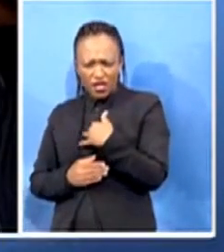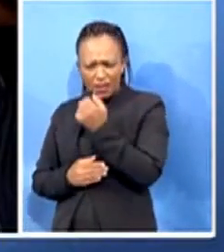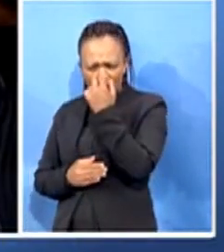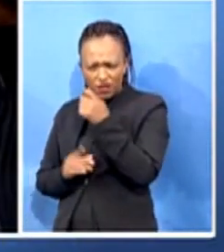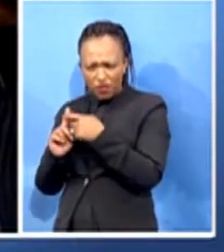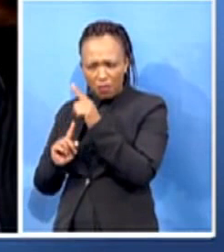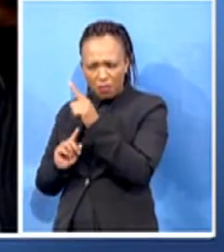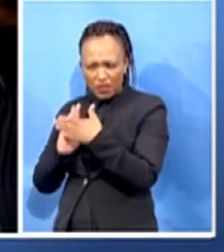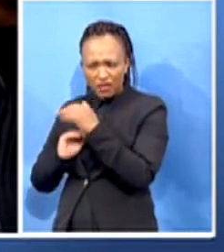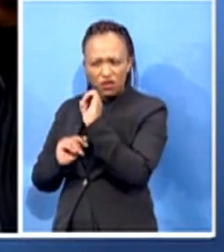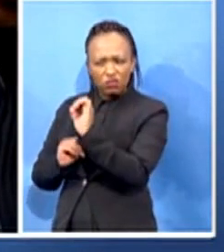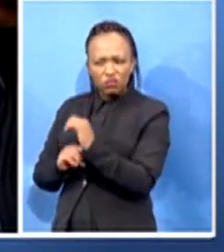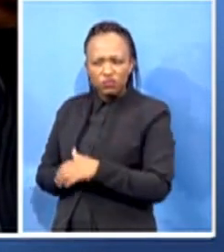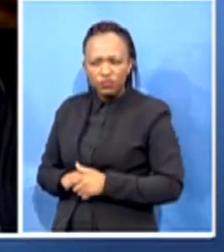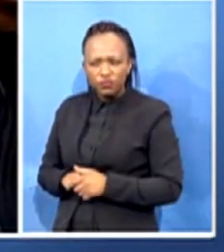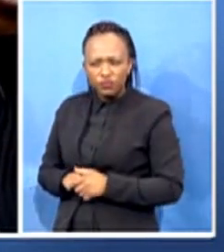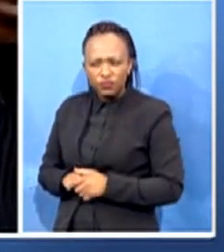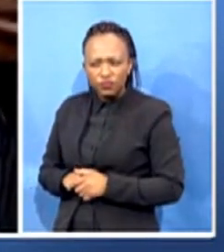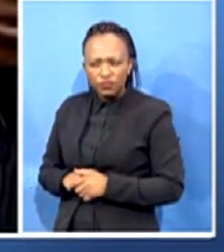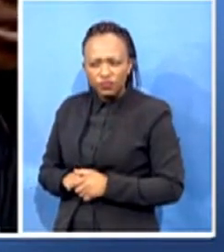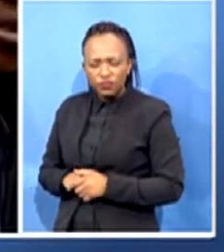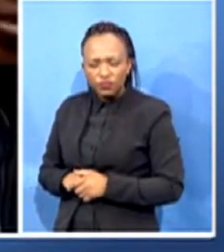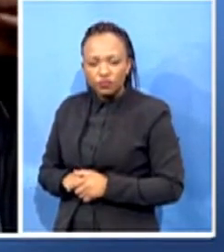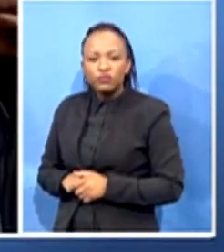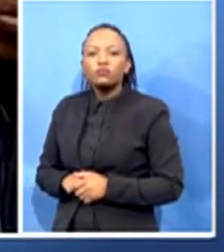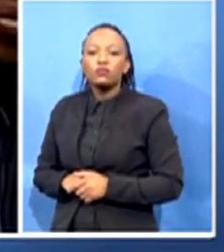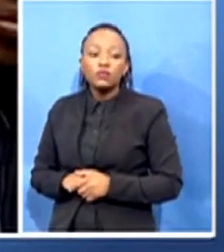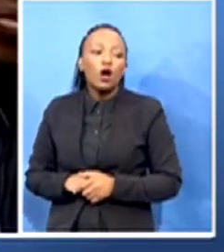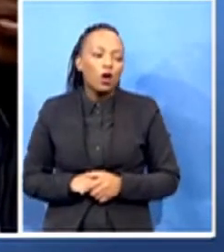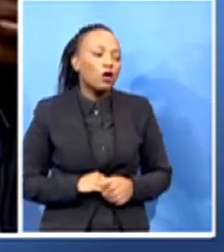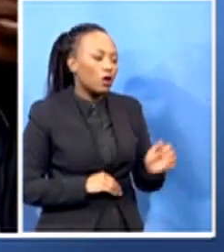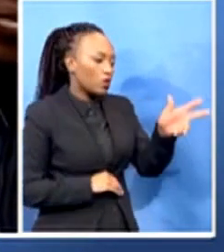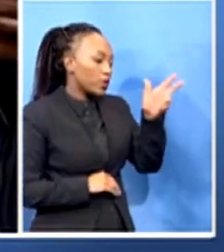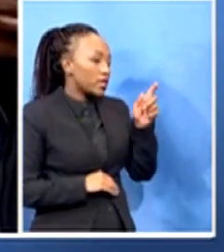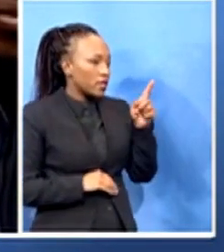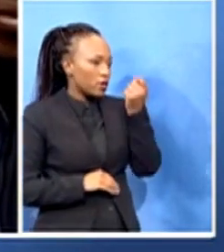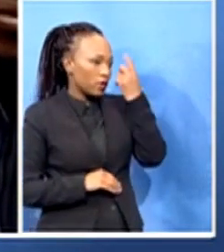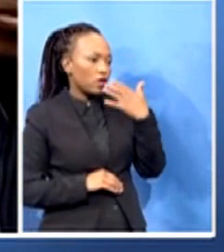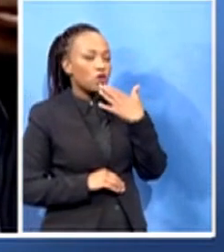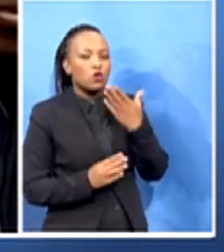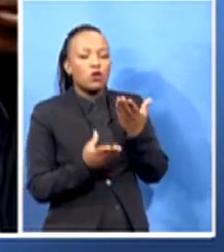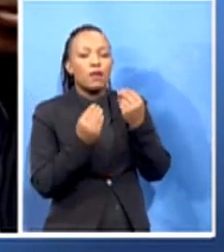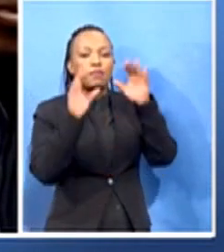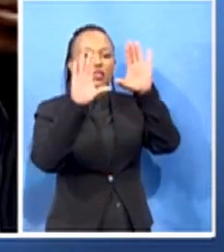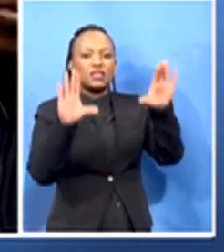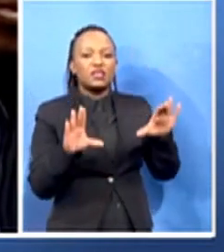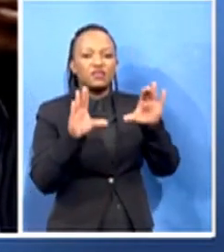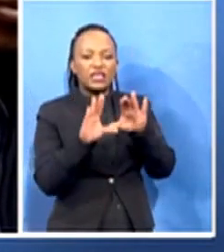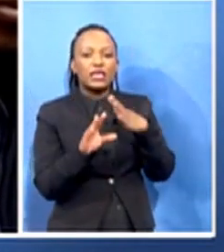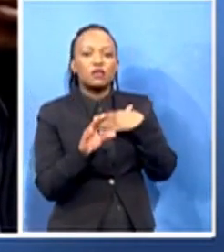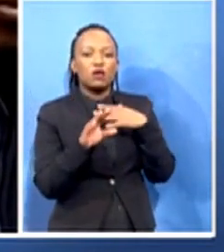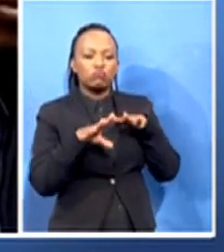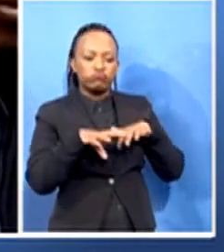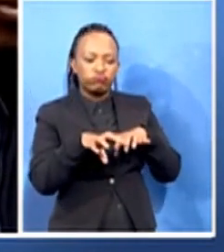you. So now you've secured the certificate to stage a strike. What needs to happen now for the actual event to